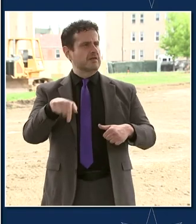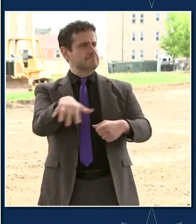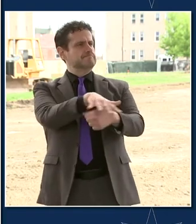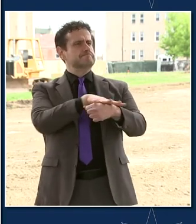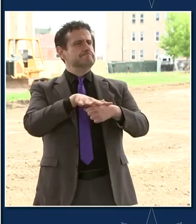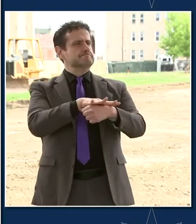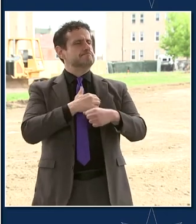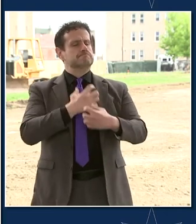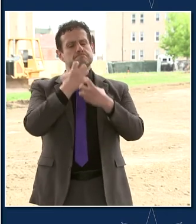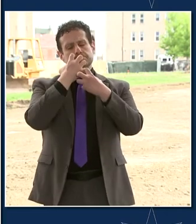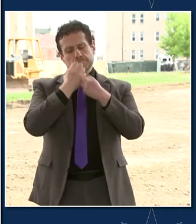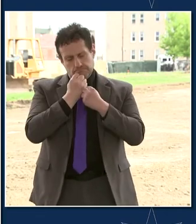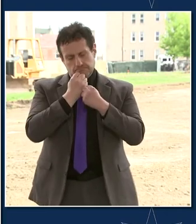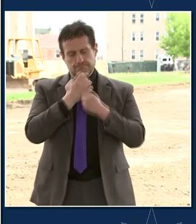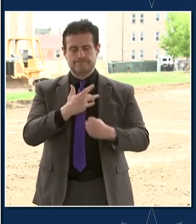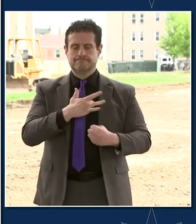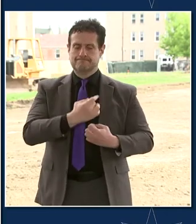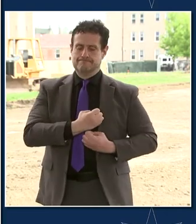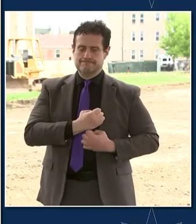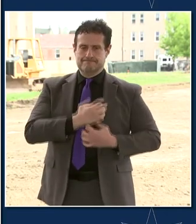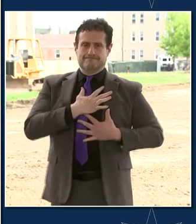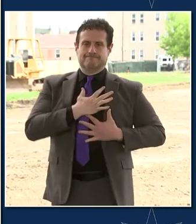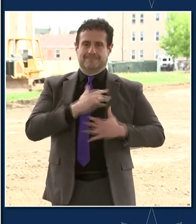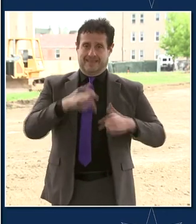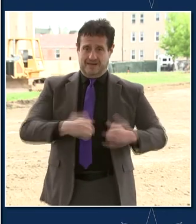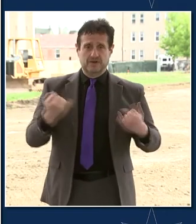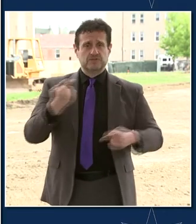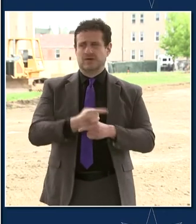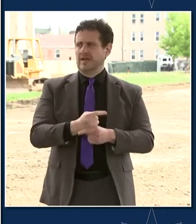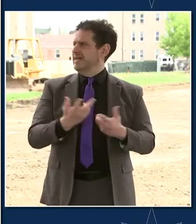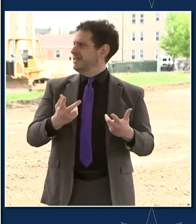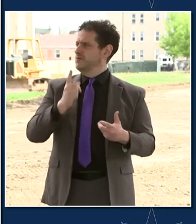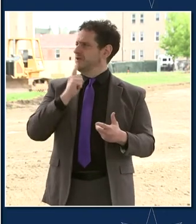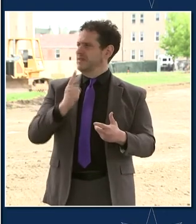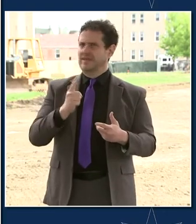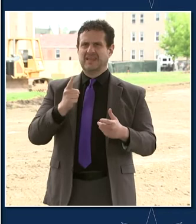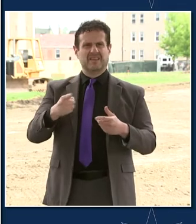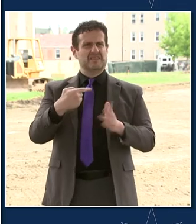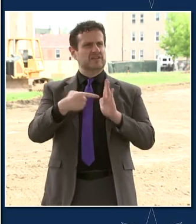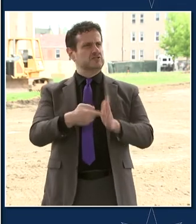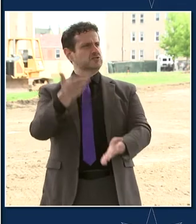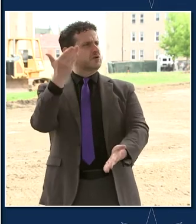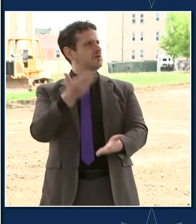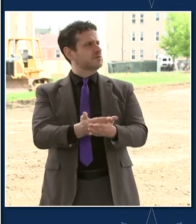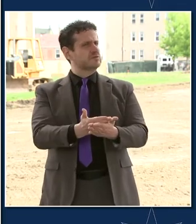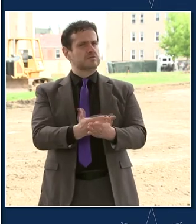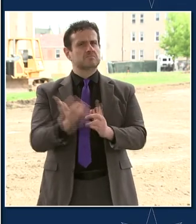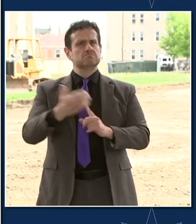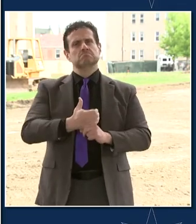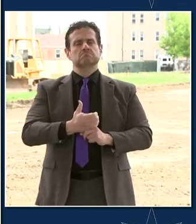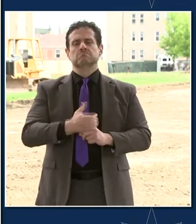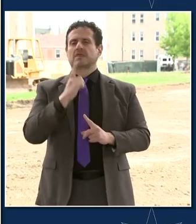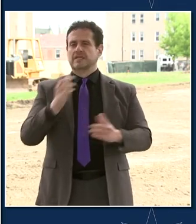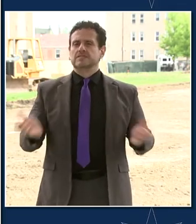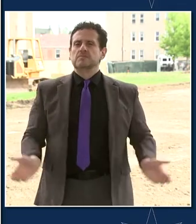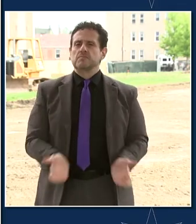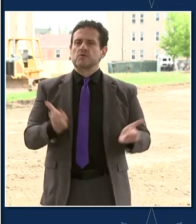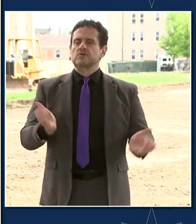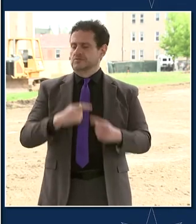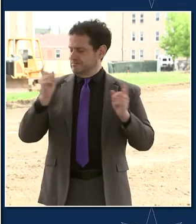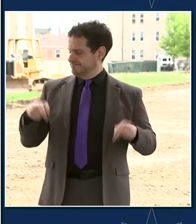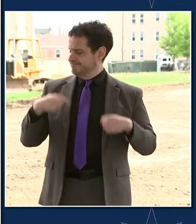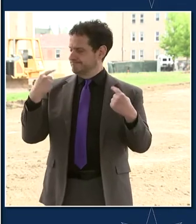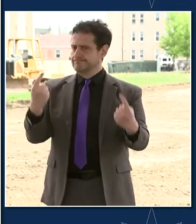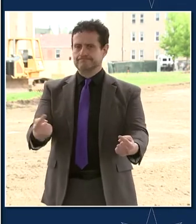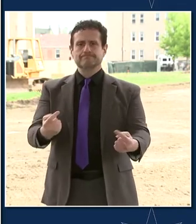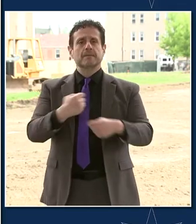be here today, because it's literally a physical embodiment of this push that we've been doing to